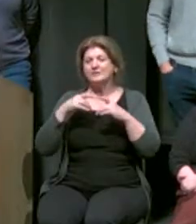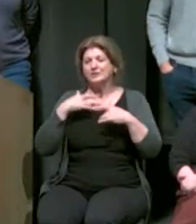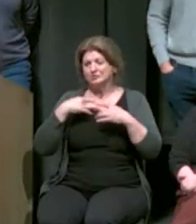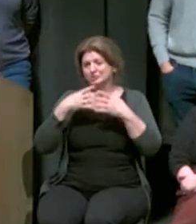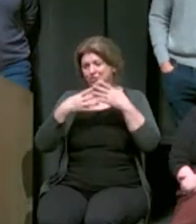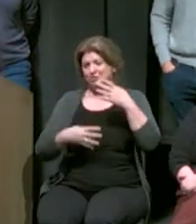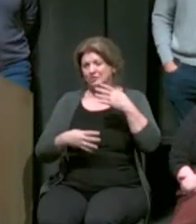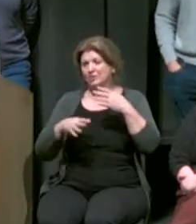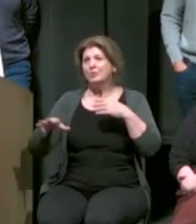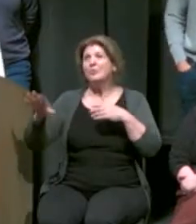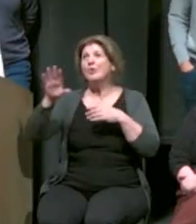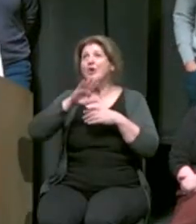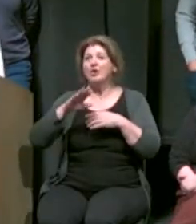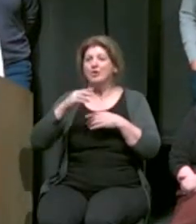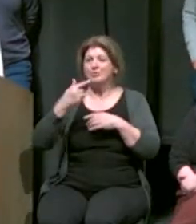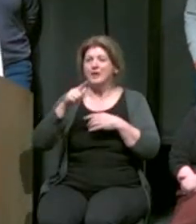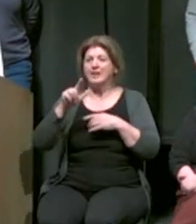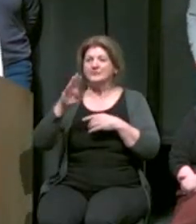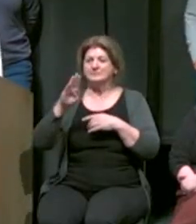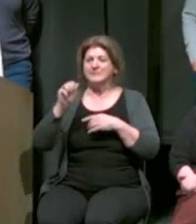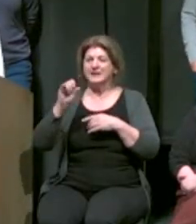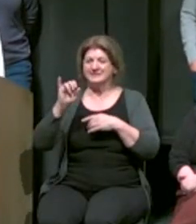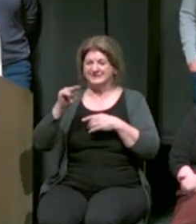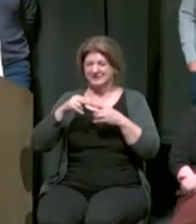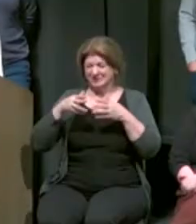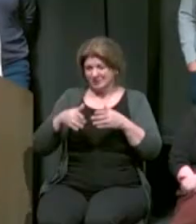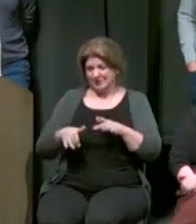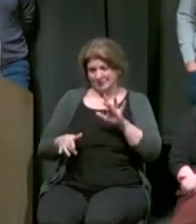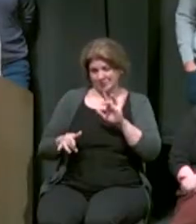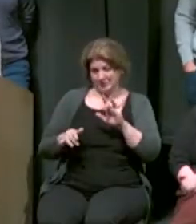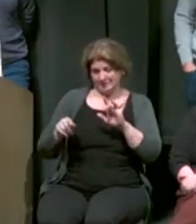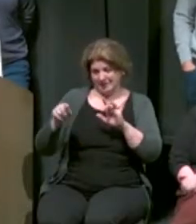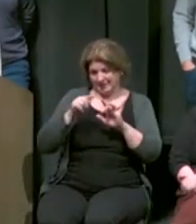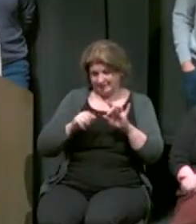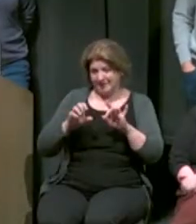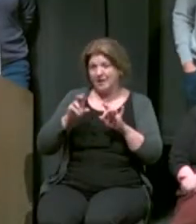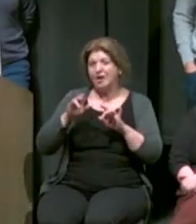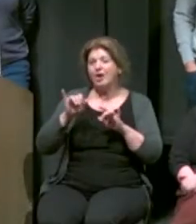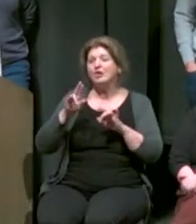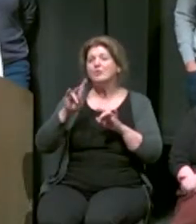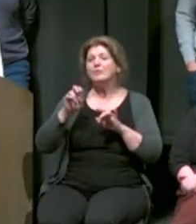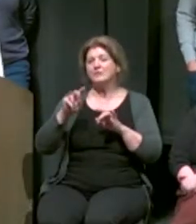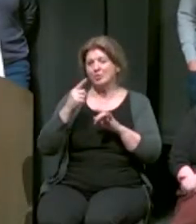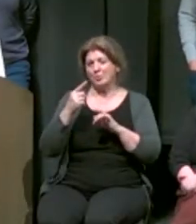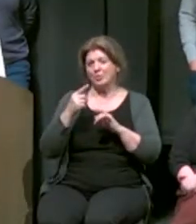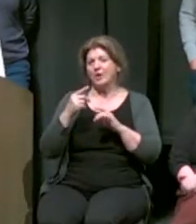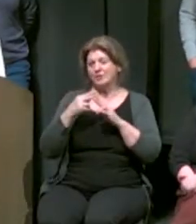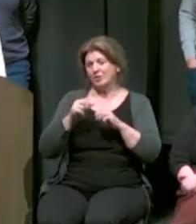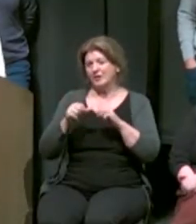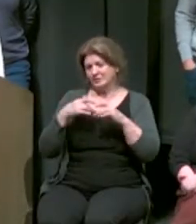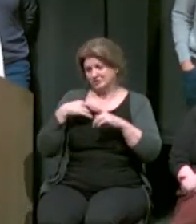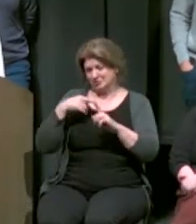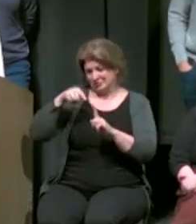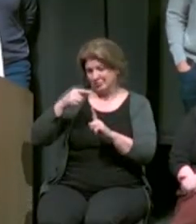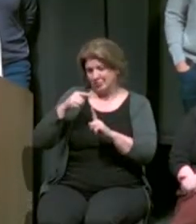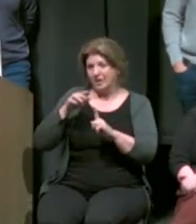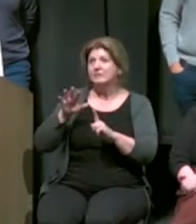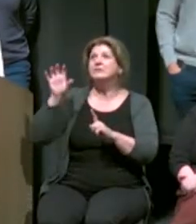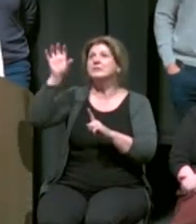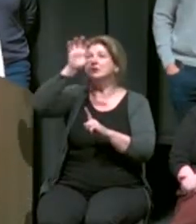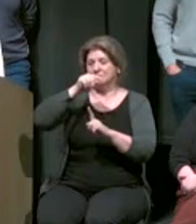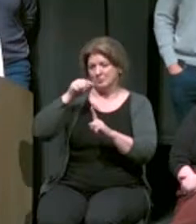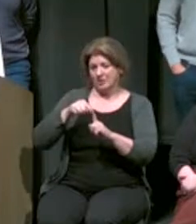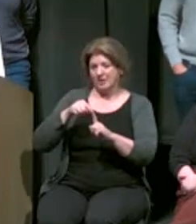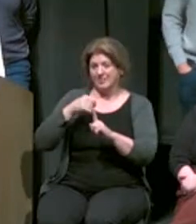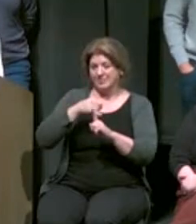Great Lakes Basin. And so there's 25 that are remaining. And Cuyahoga River area of concern is one of them. And those boundaries were